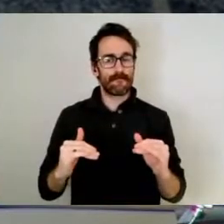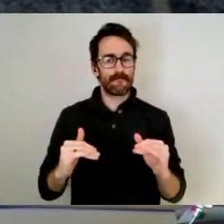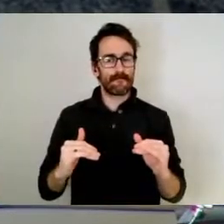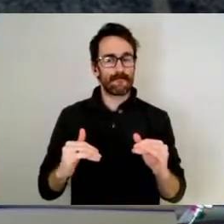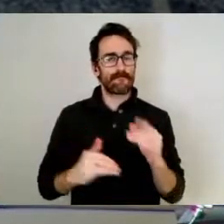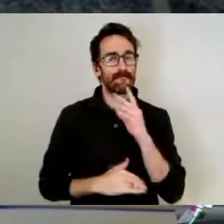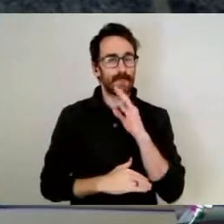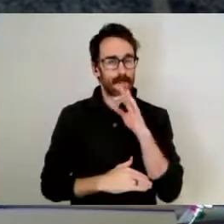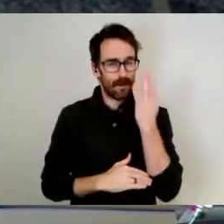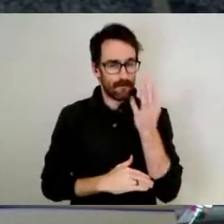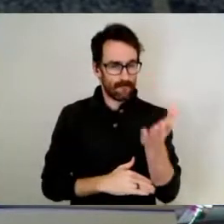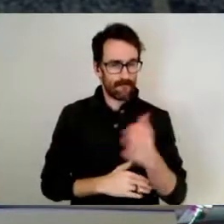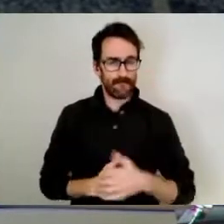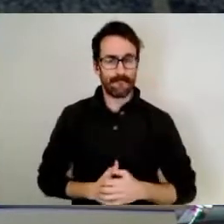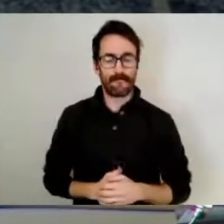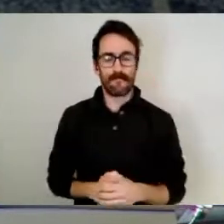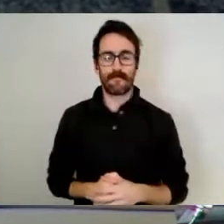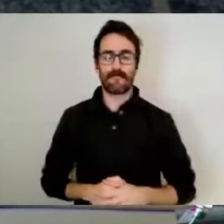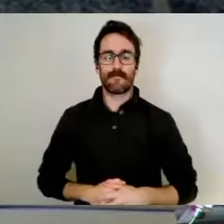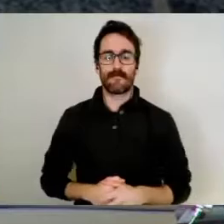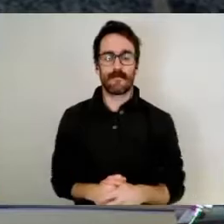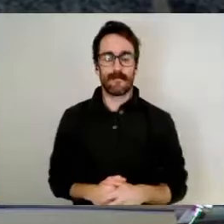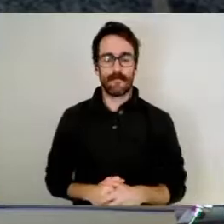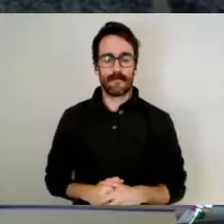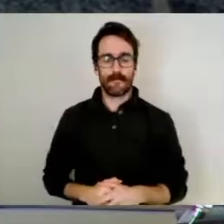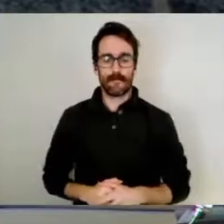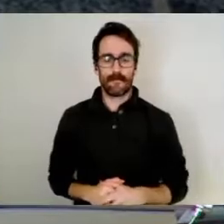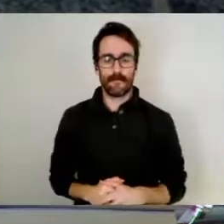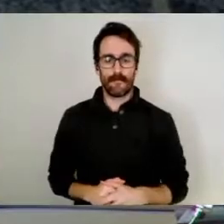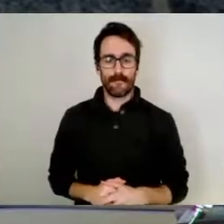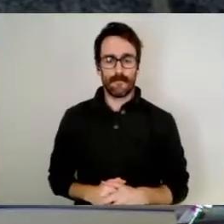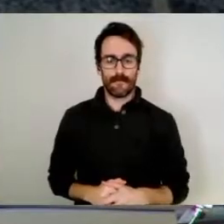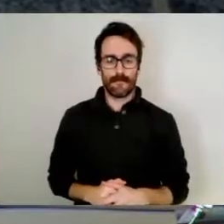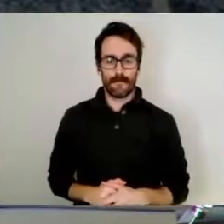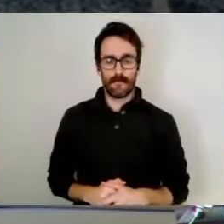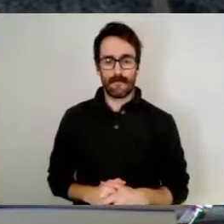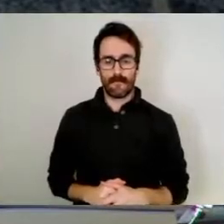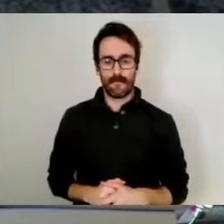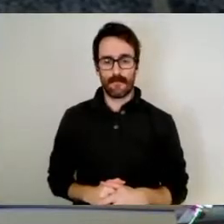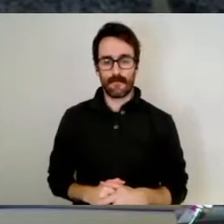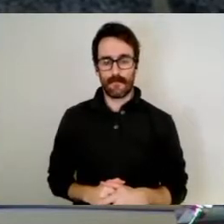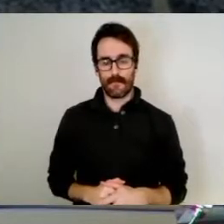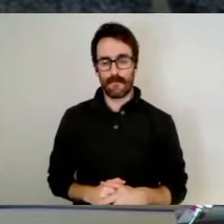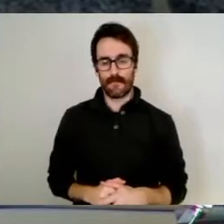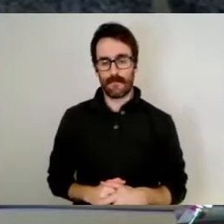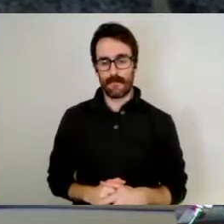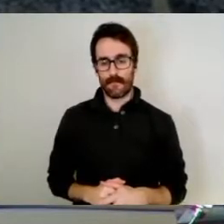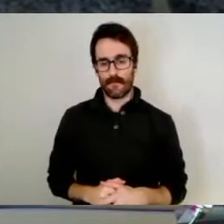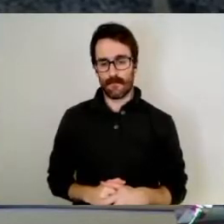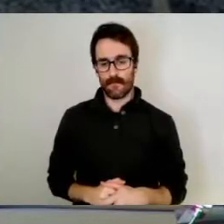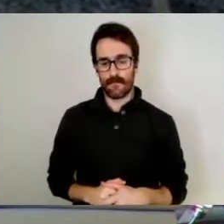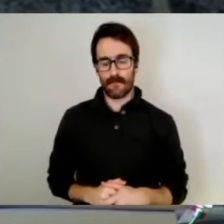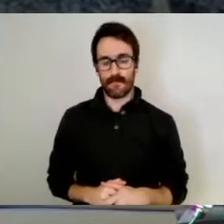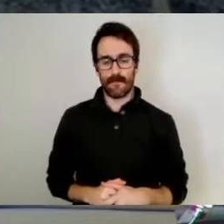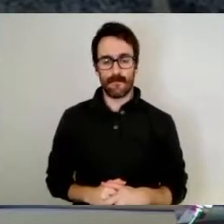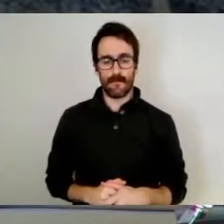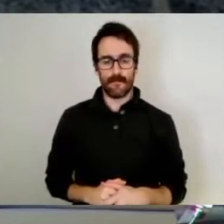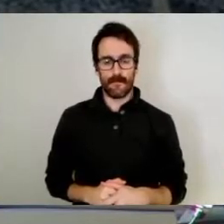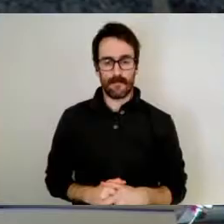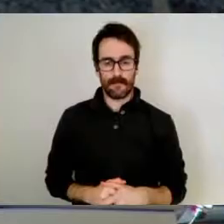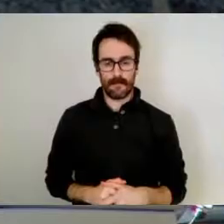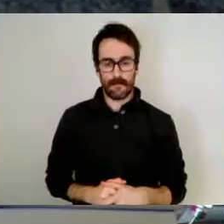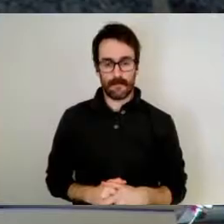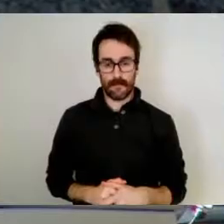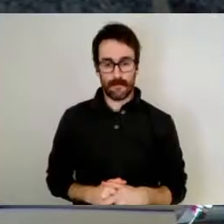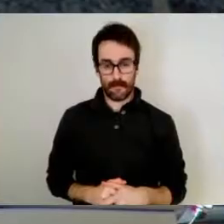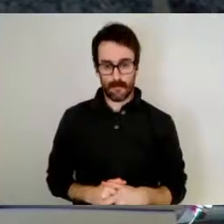I wouldn't be suggesting that. And I'm sorry, did you say in French that you're having a meeting tomorrow? We hope to have a meeting with the provincial and